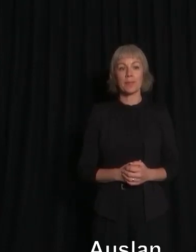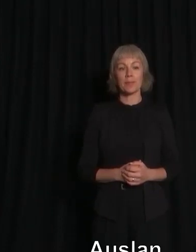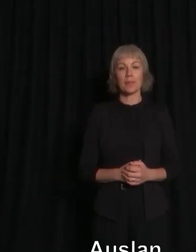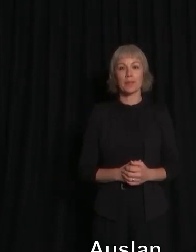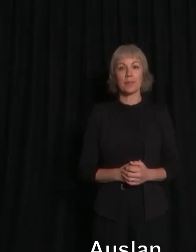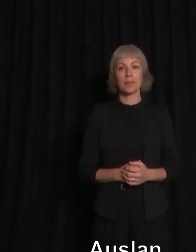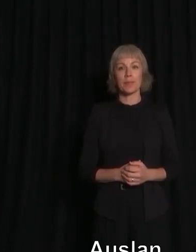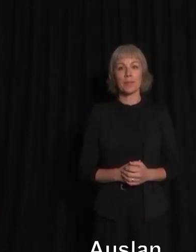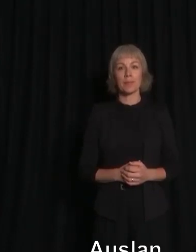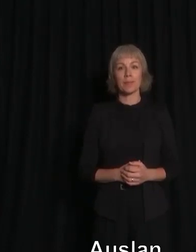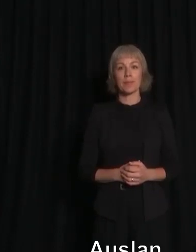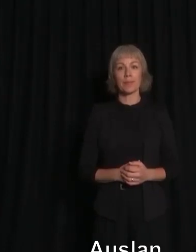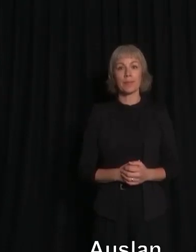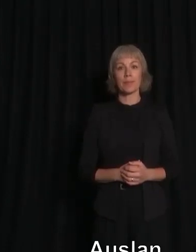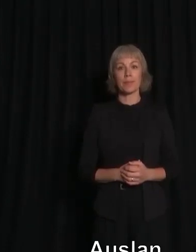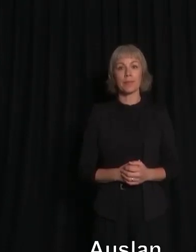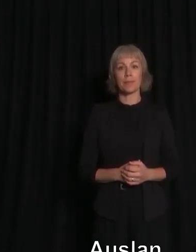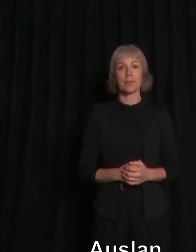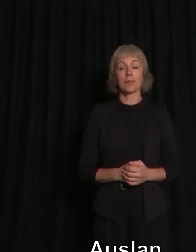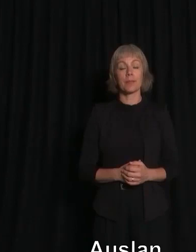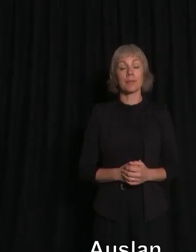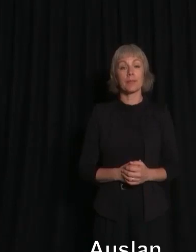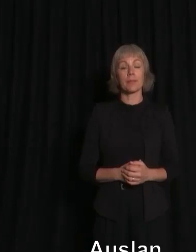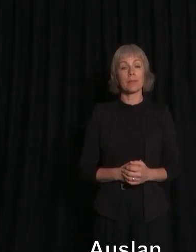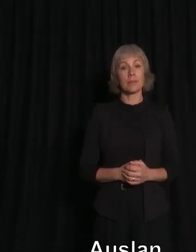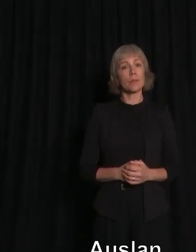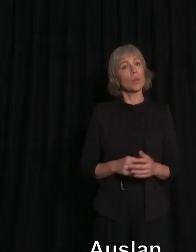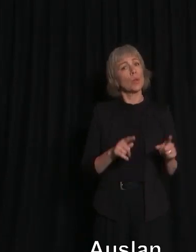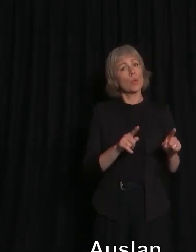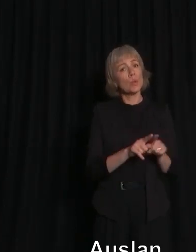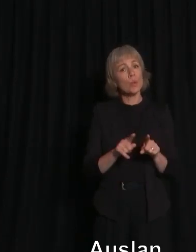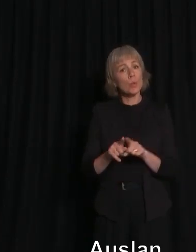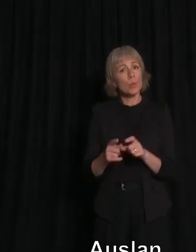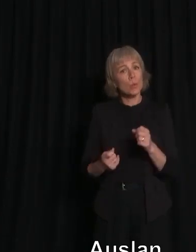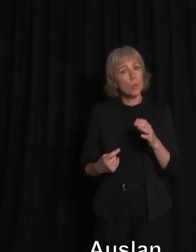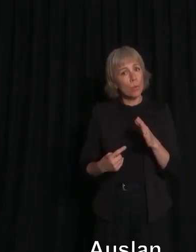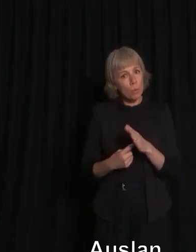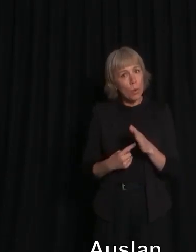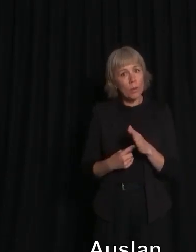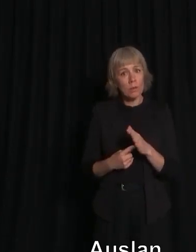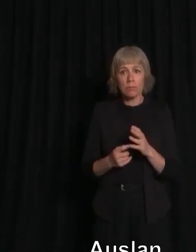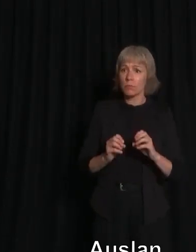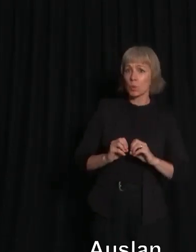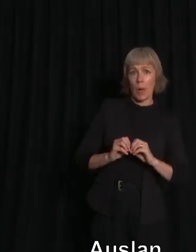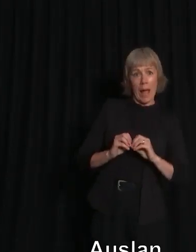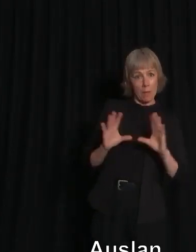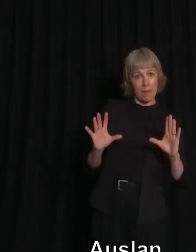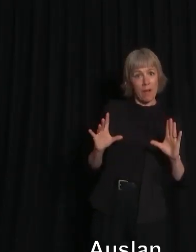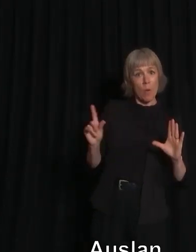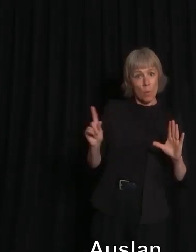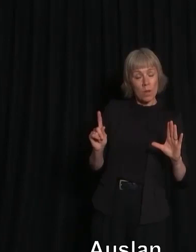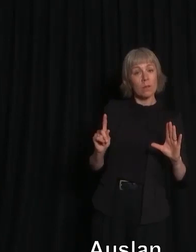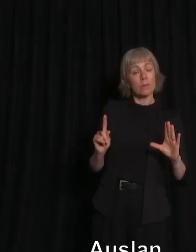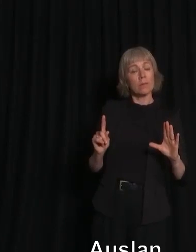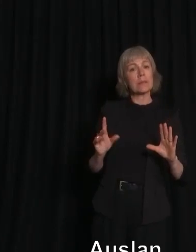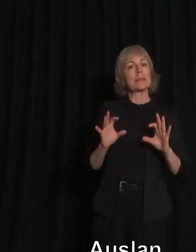documento nacional de identidad. I think it's also really important to highlight that having a special envoy is not just the privilege of